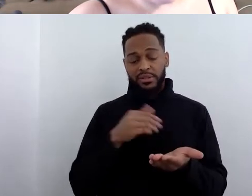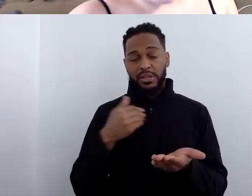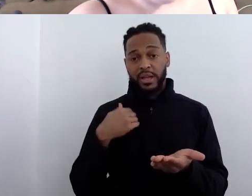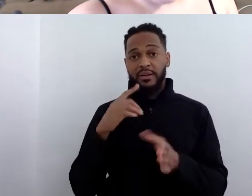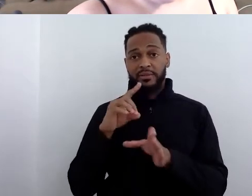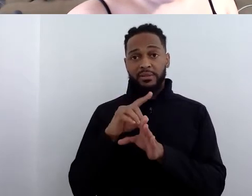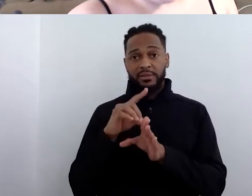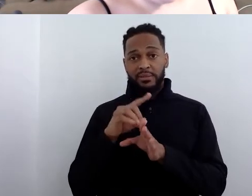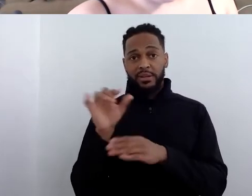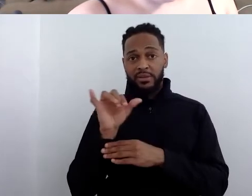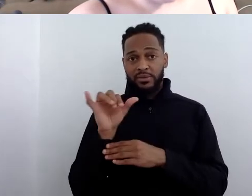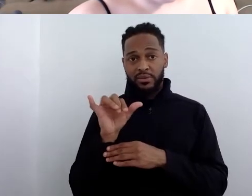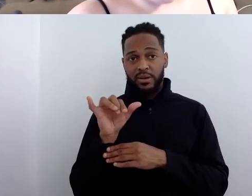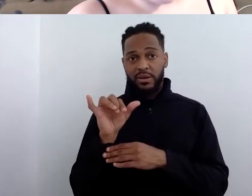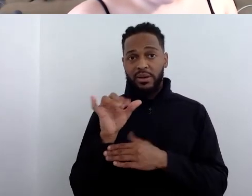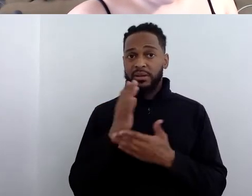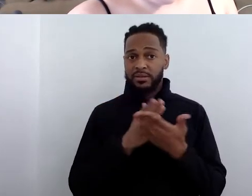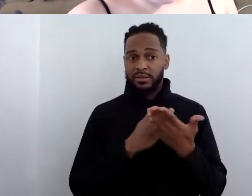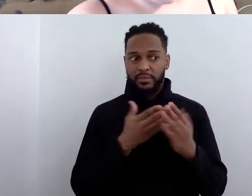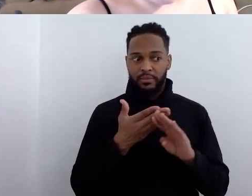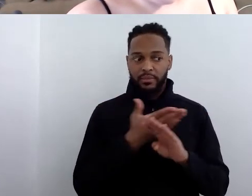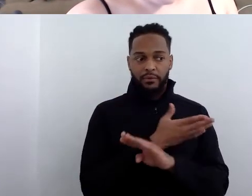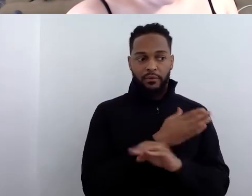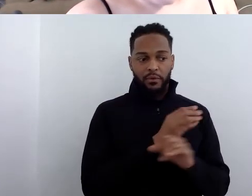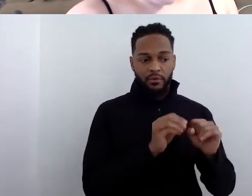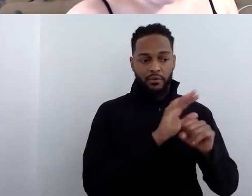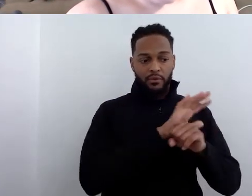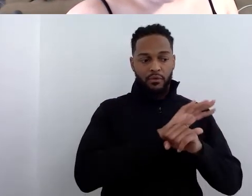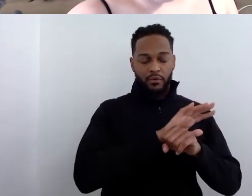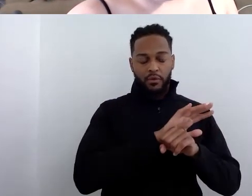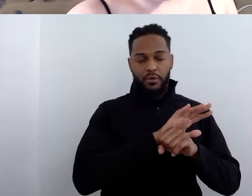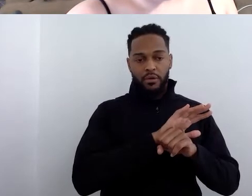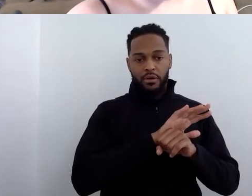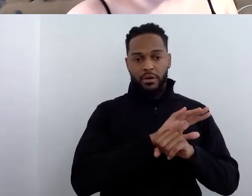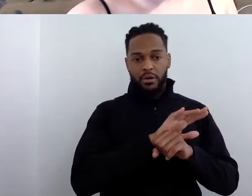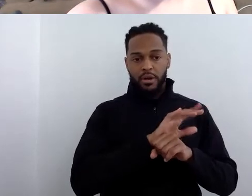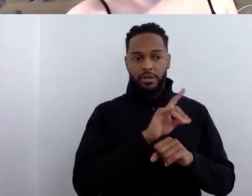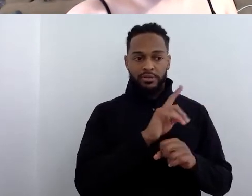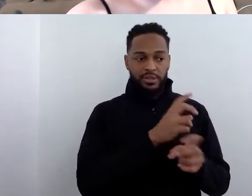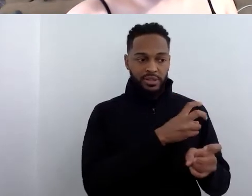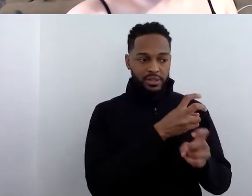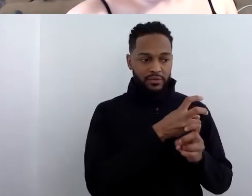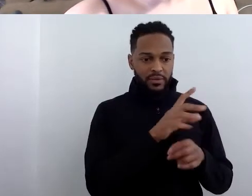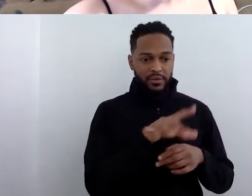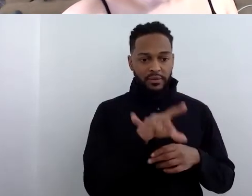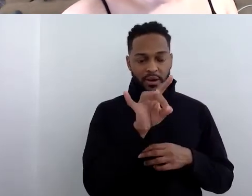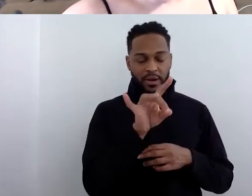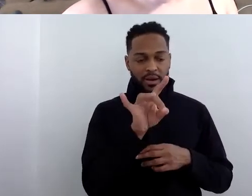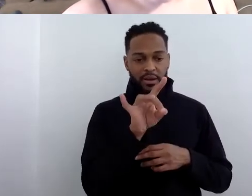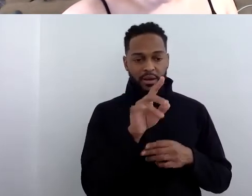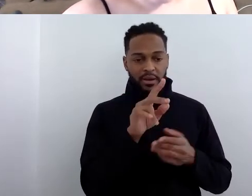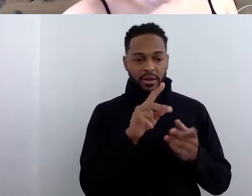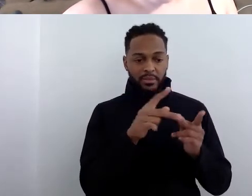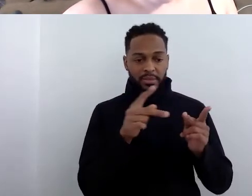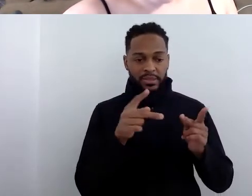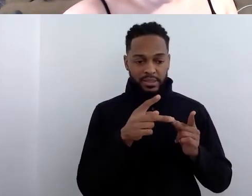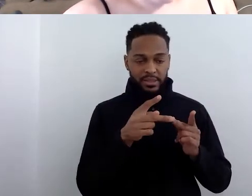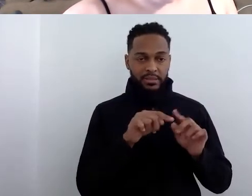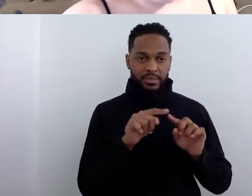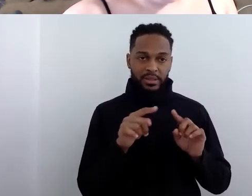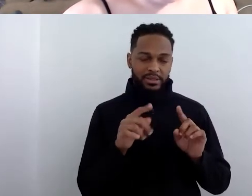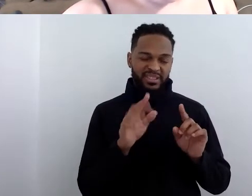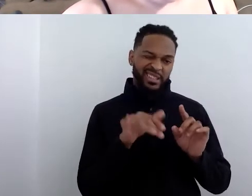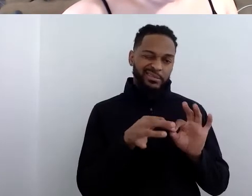lot of them, even before the pandemic, found it difficult to find a position because of their disability. That's more of a statement, not even a